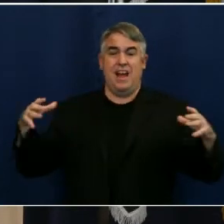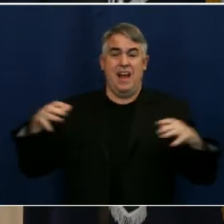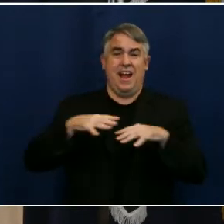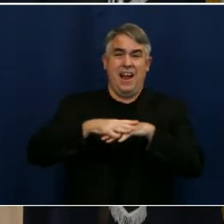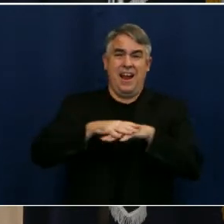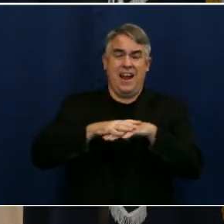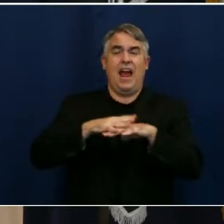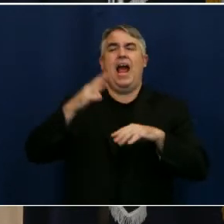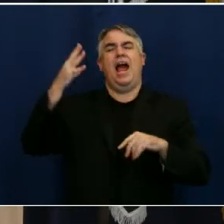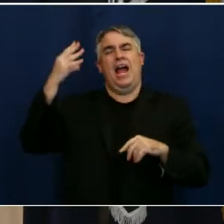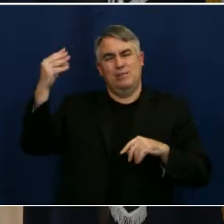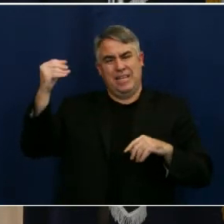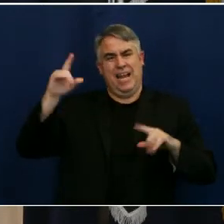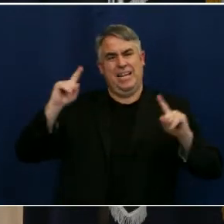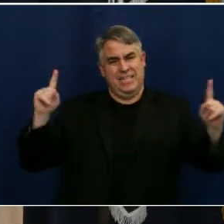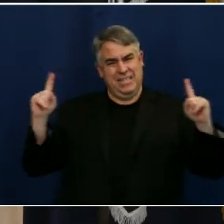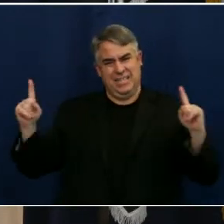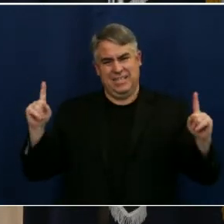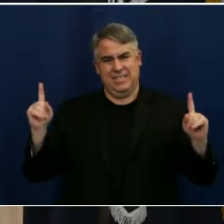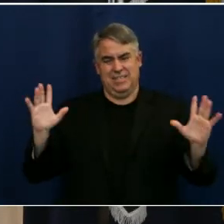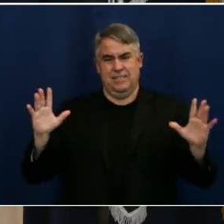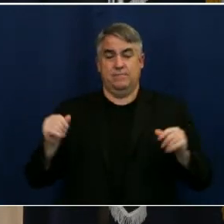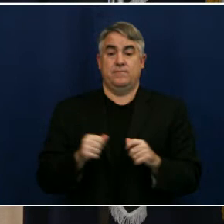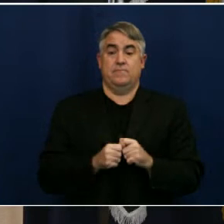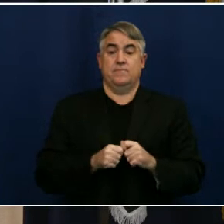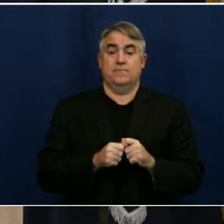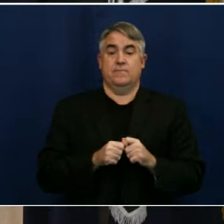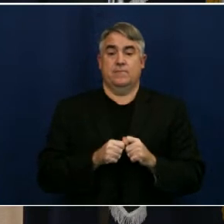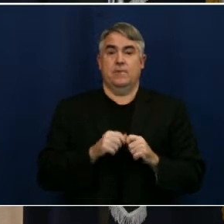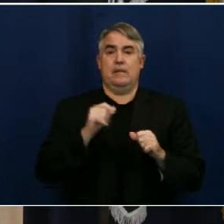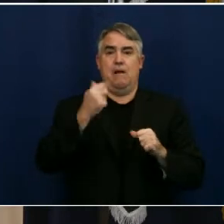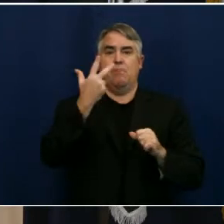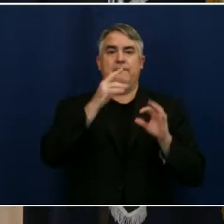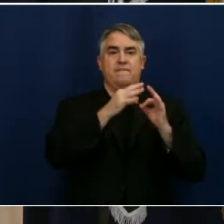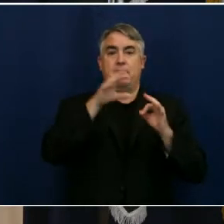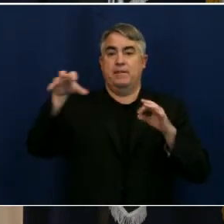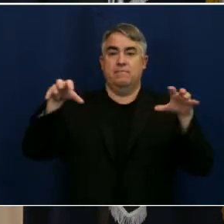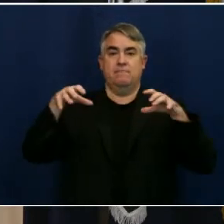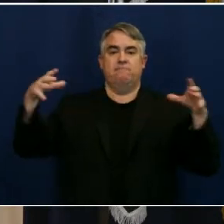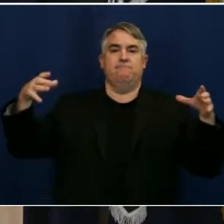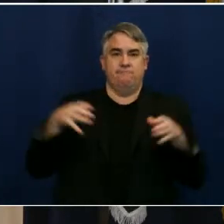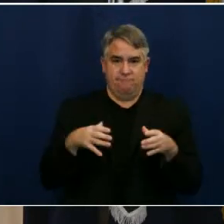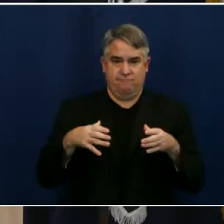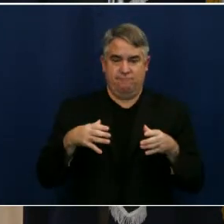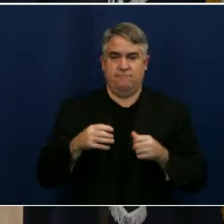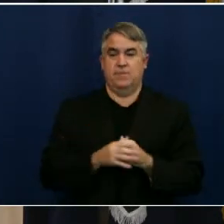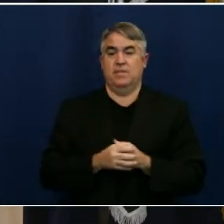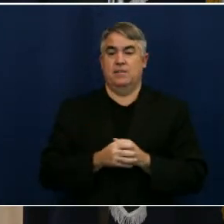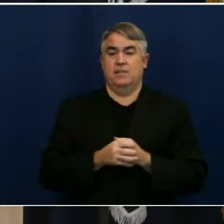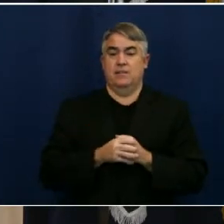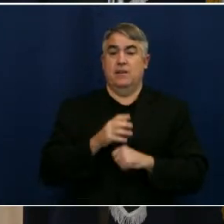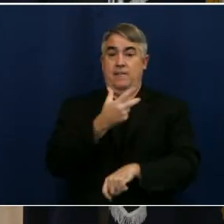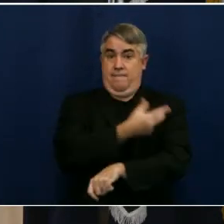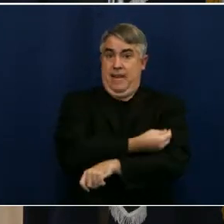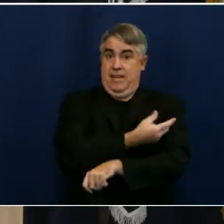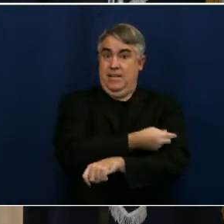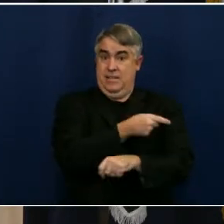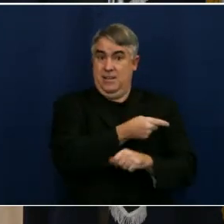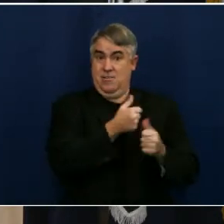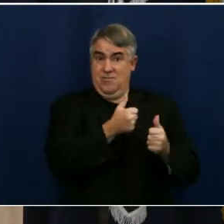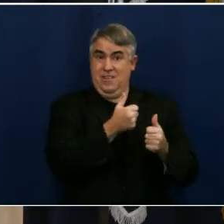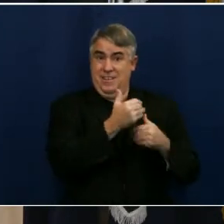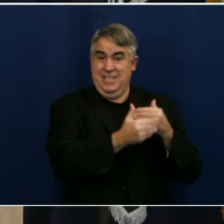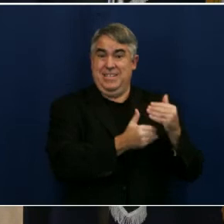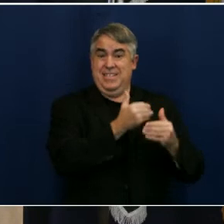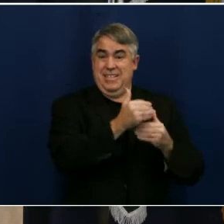between 3 families or more. While we continue our vaccine rollout, we're still not out of the woods, and we're asking everyone to follow precautions for your own